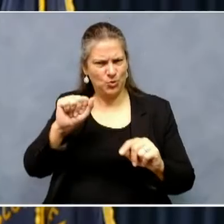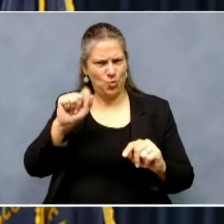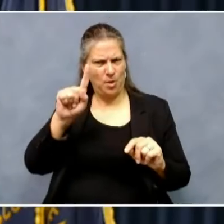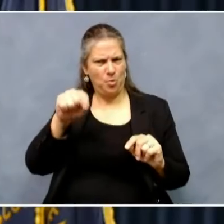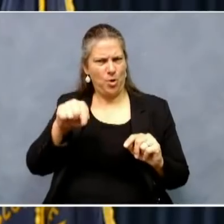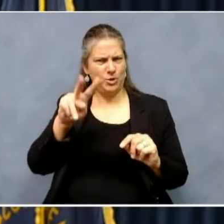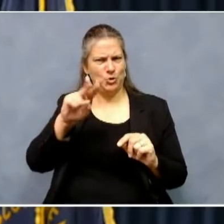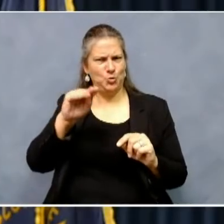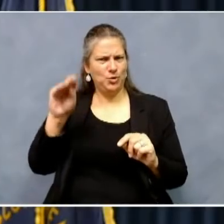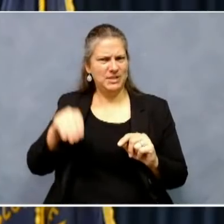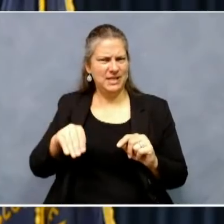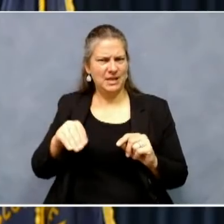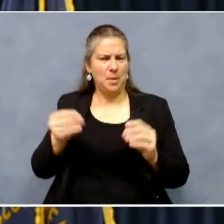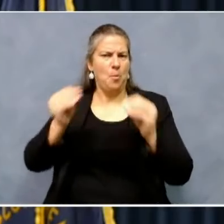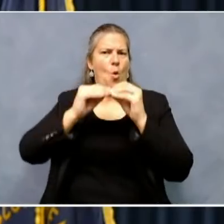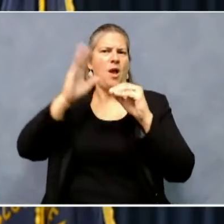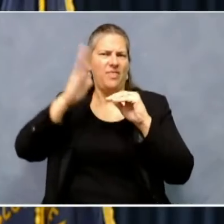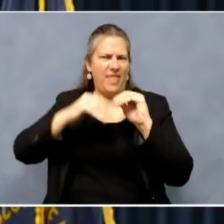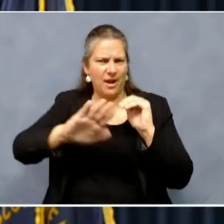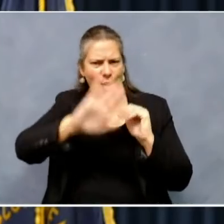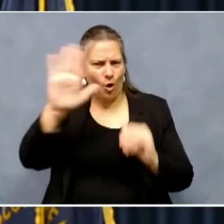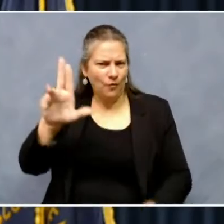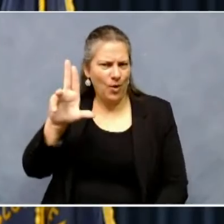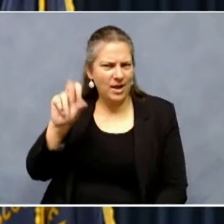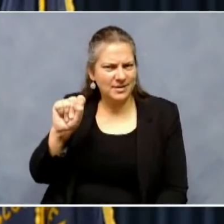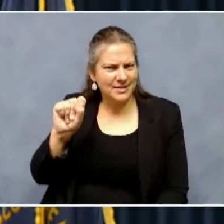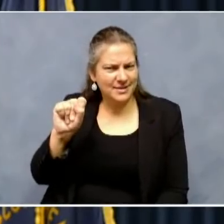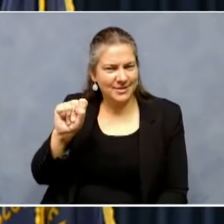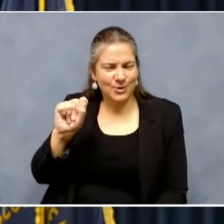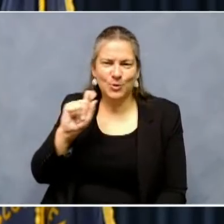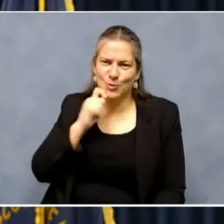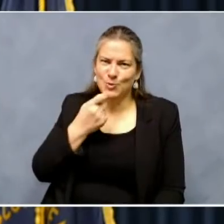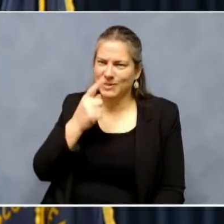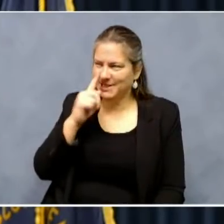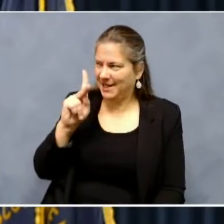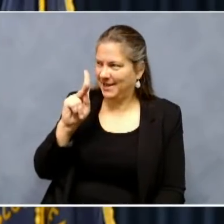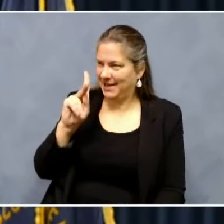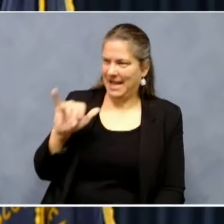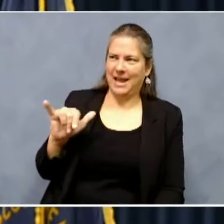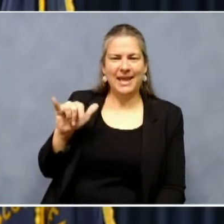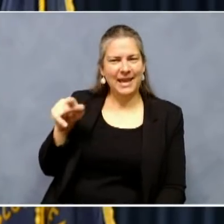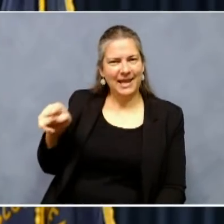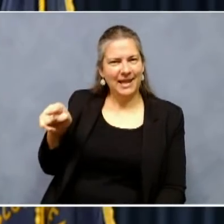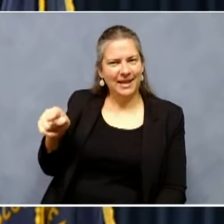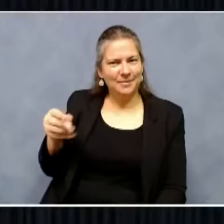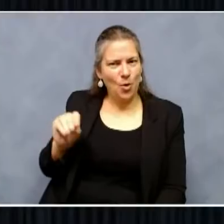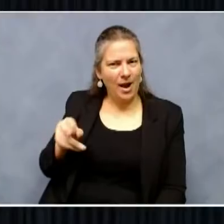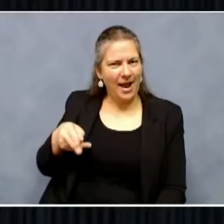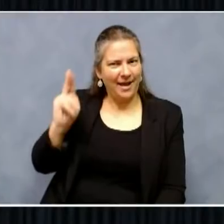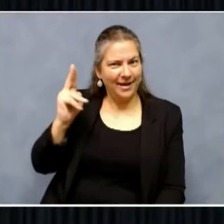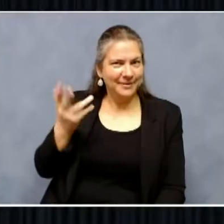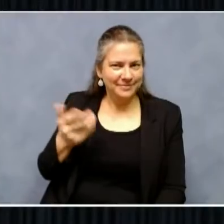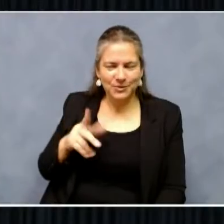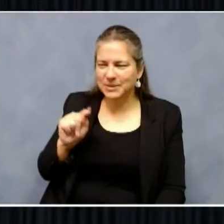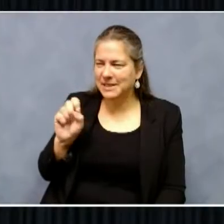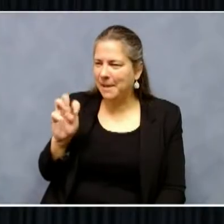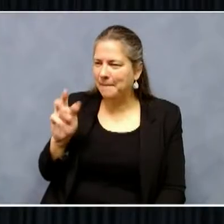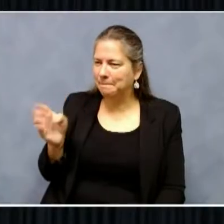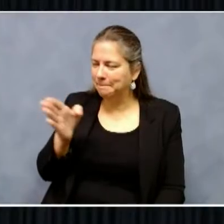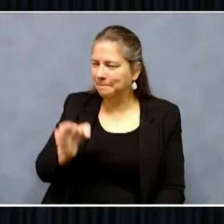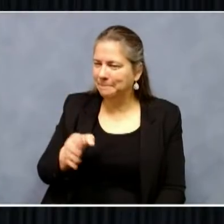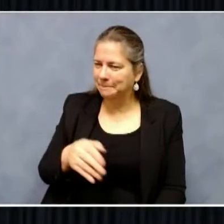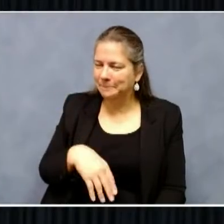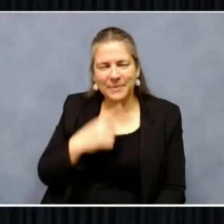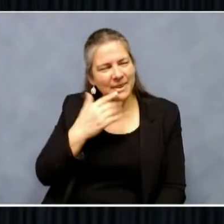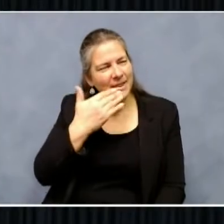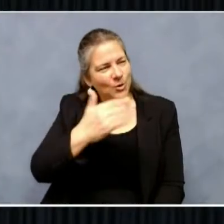the country? So pretty neat to see Kentucky in the highlighted area in that. Tom Latek. Oh, thank you, Governor. Good